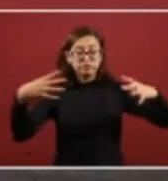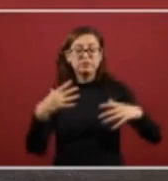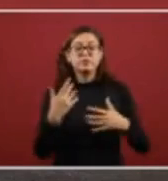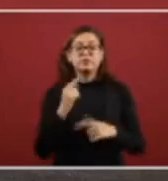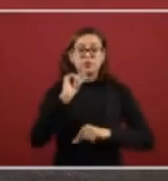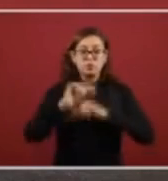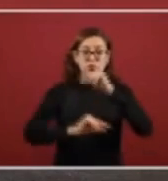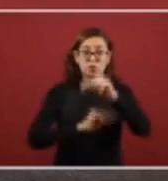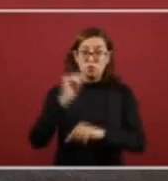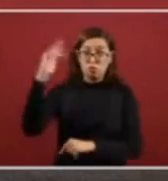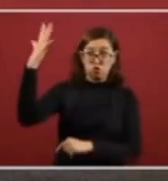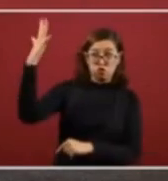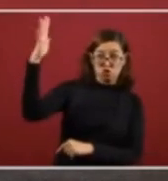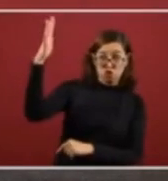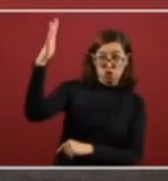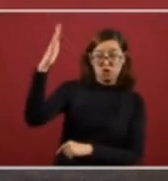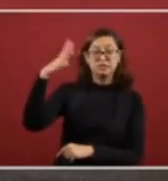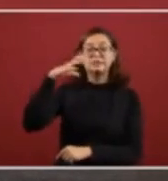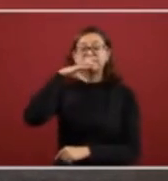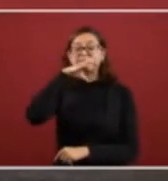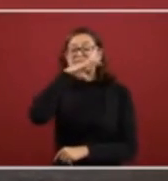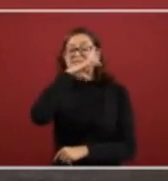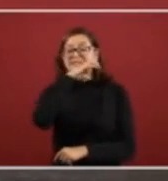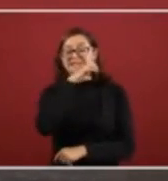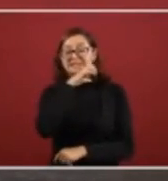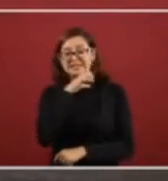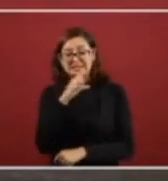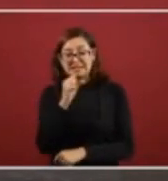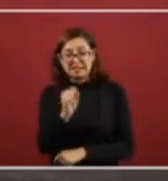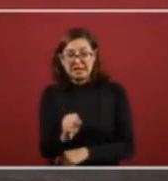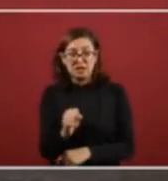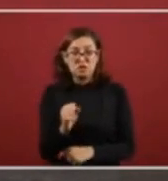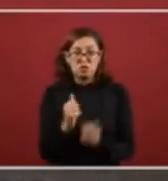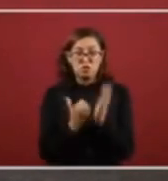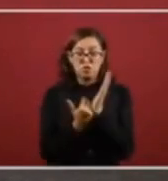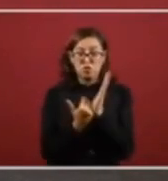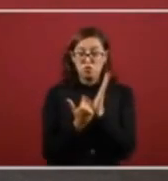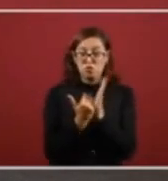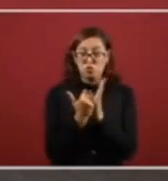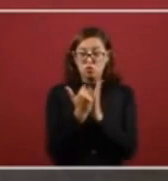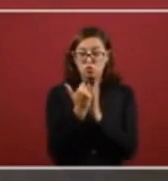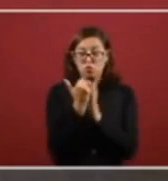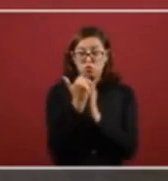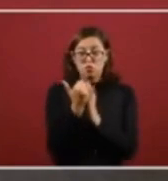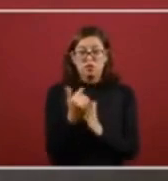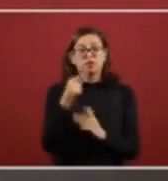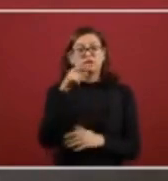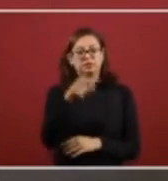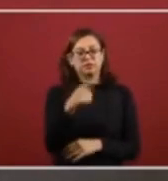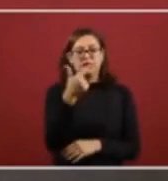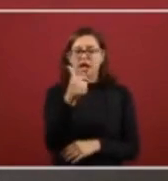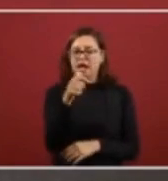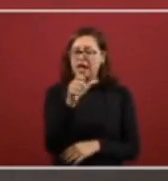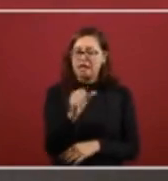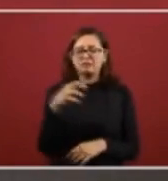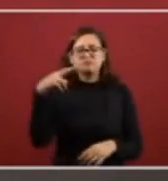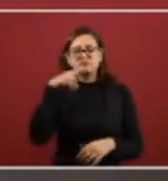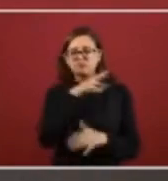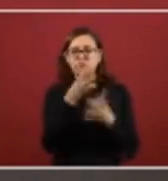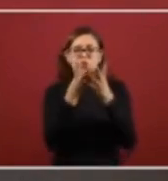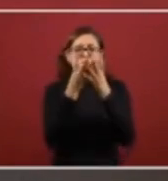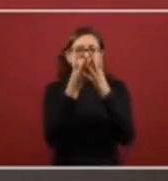like foam, frothy foam, and like a cloud for the first few hours. But